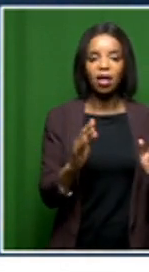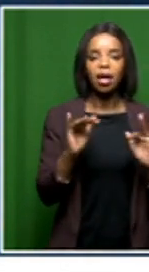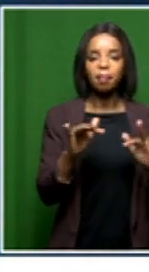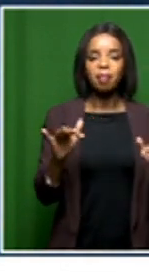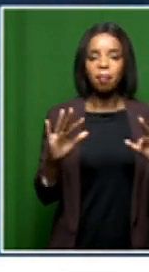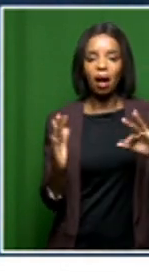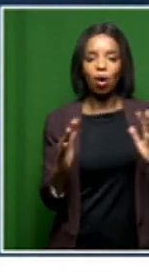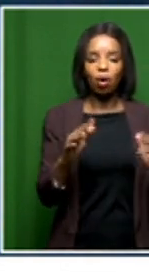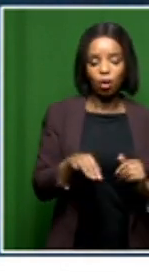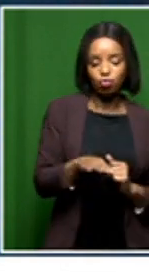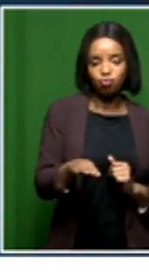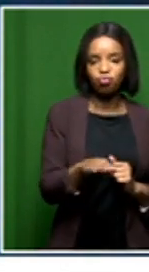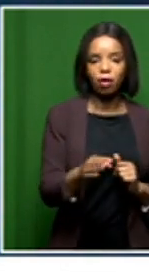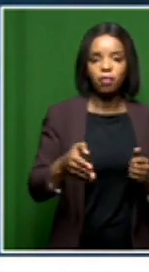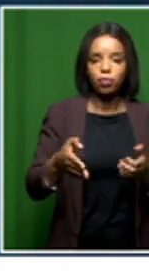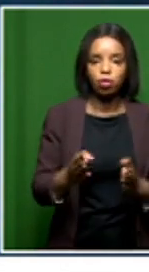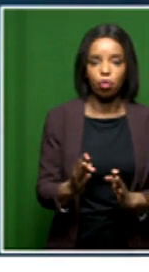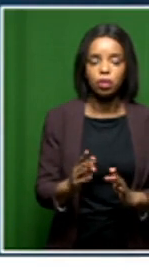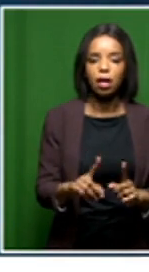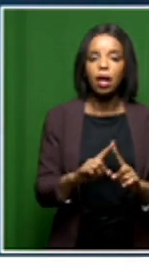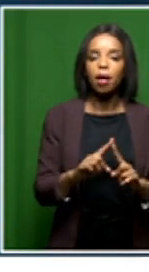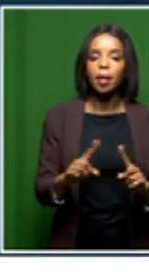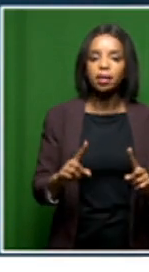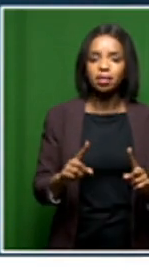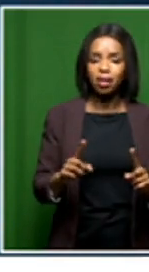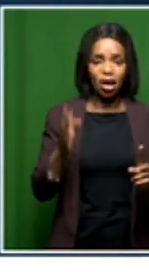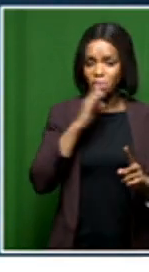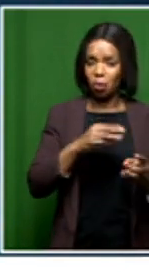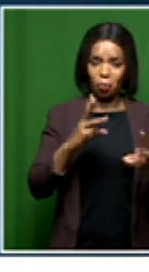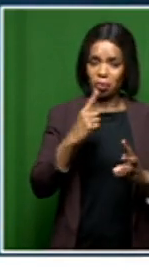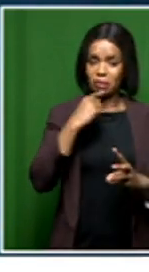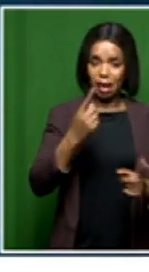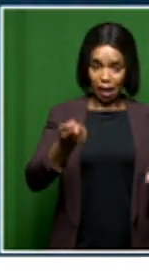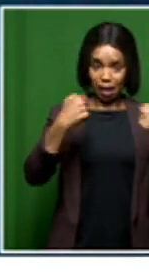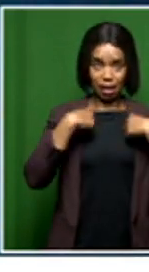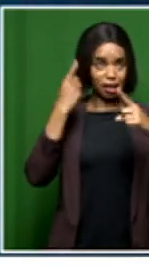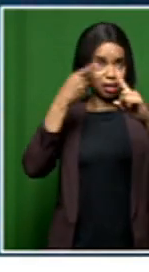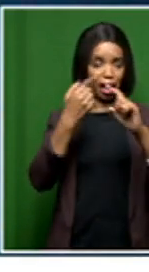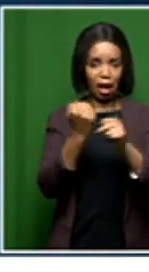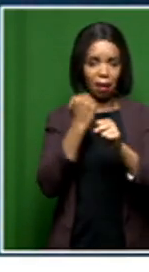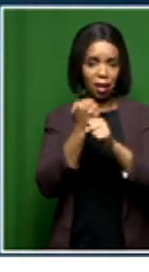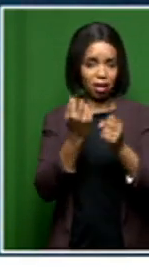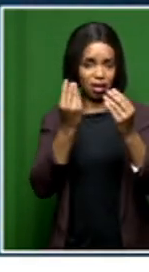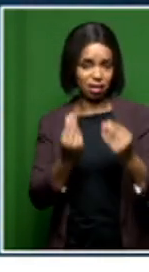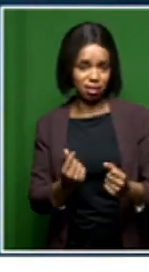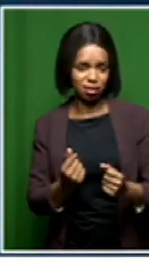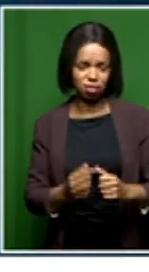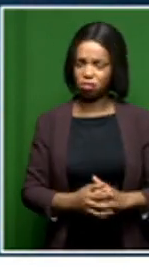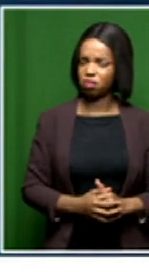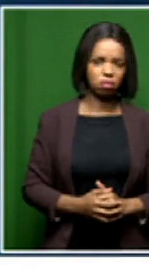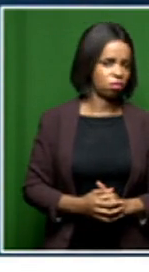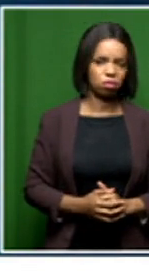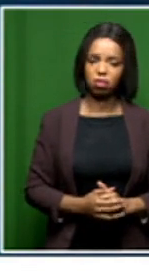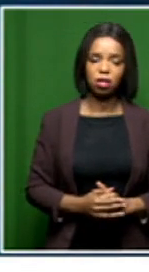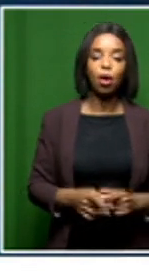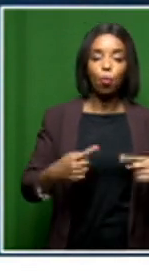up any a way of saying that we are a money-making organization. The intention of AARTO is to really change the behavior. Just summarize,